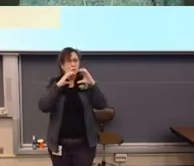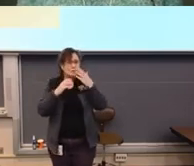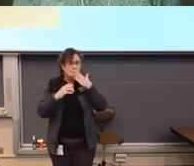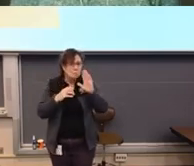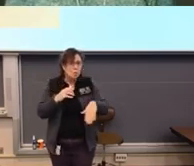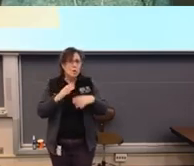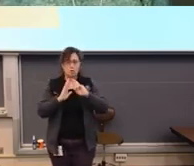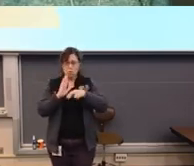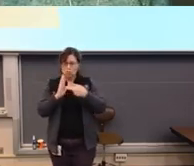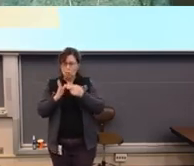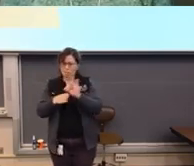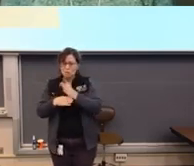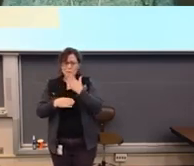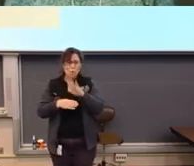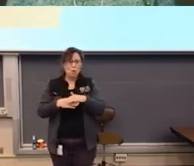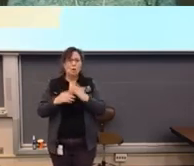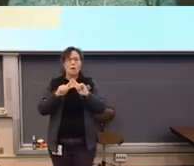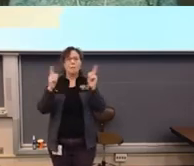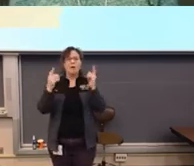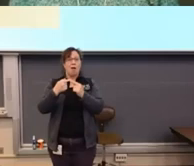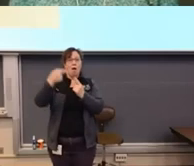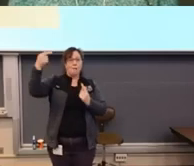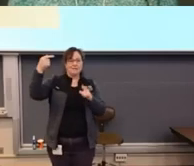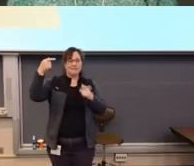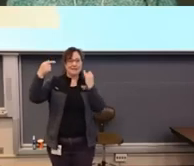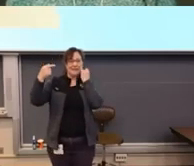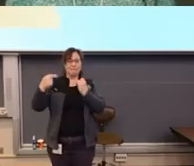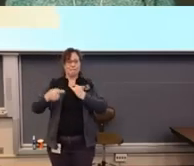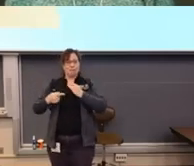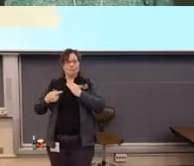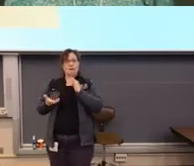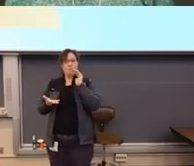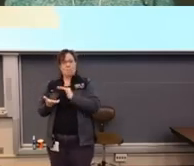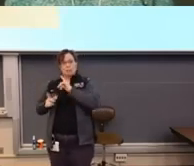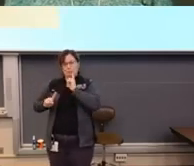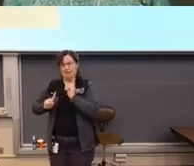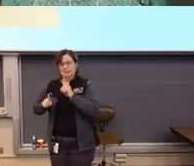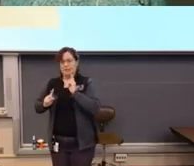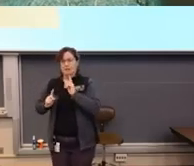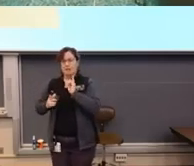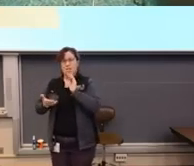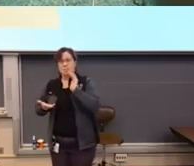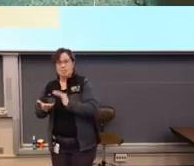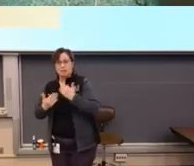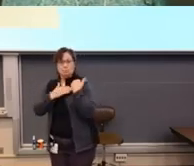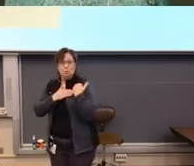satisfaction, that there's usually less reactivity, less caregiver burden, and better problem solving.